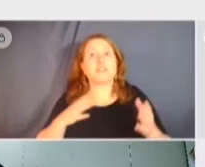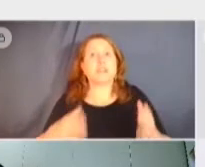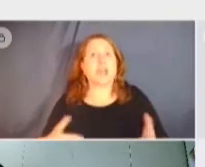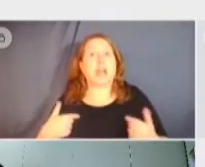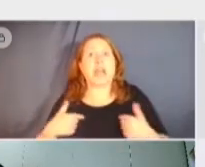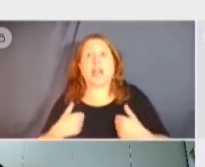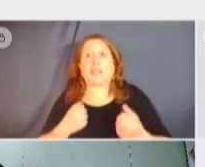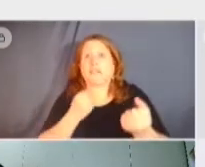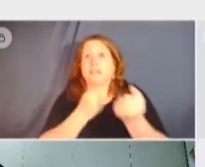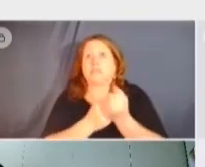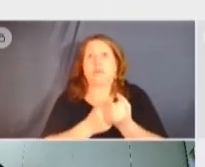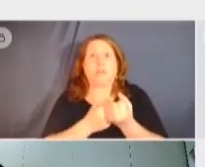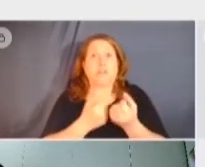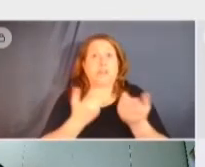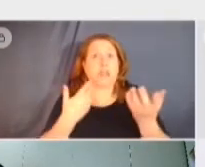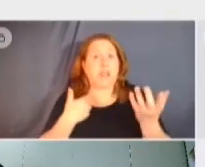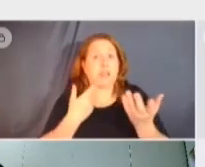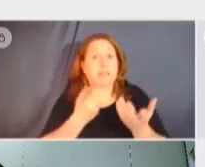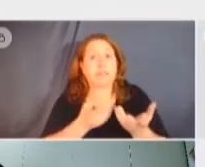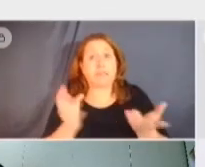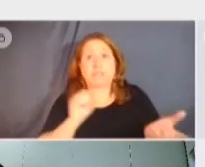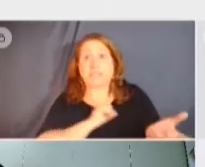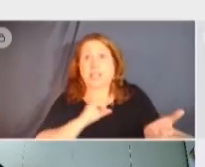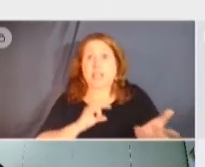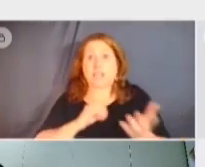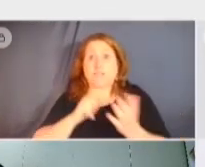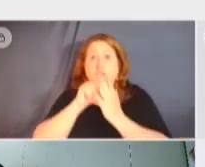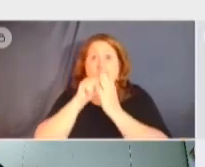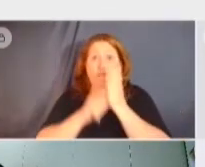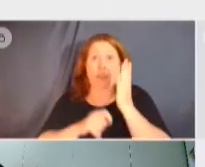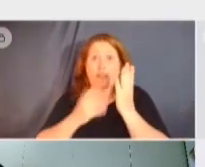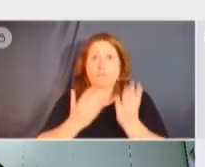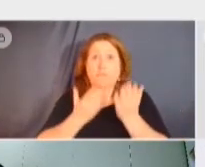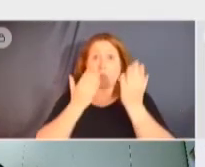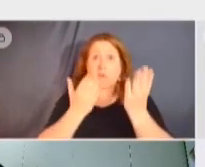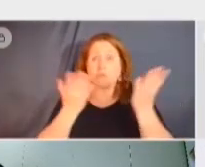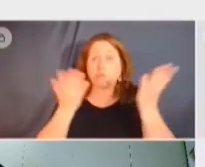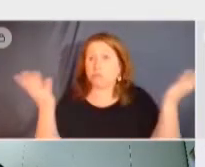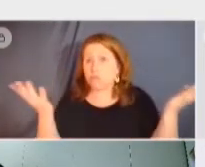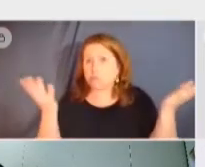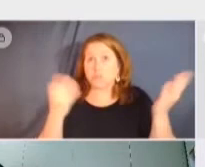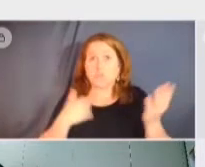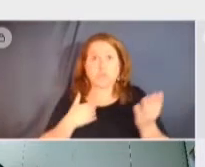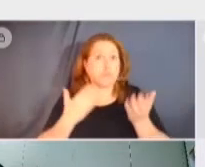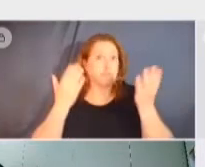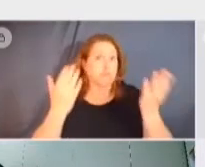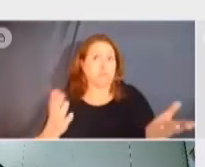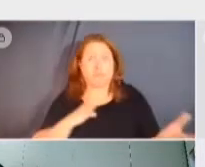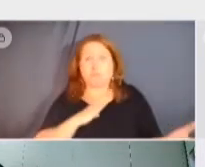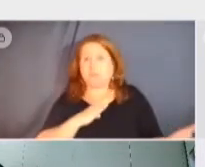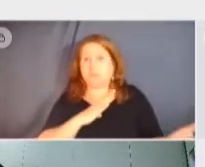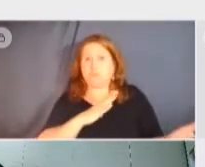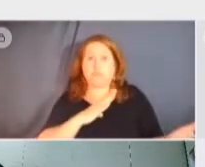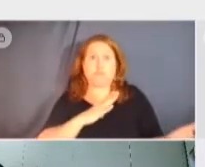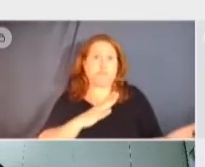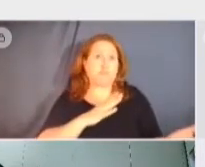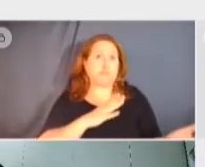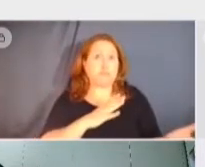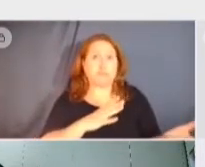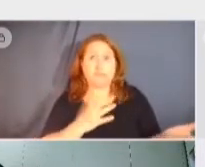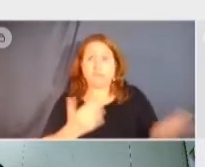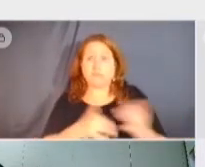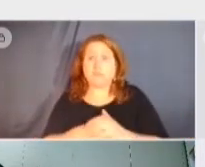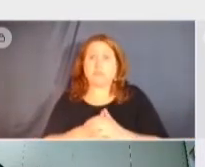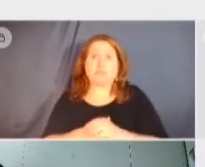a proposal. However, again, I have gone on record many times over the